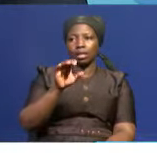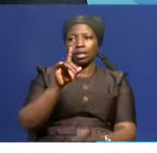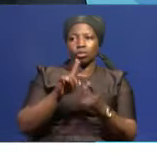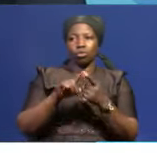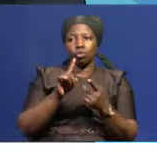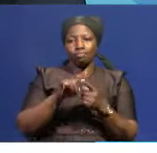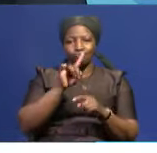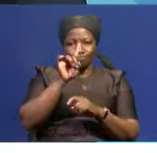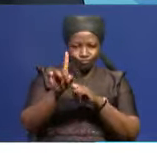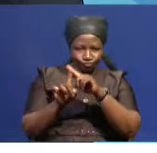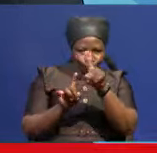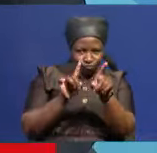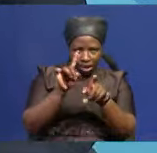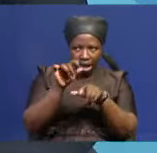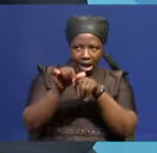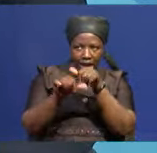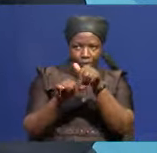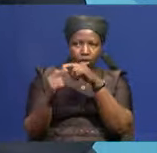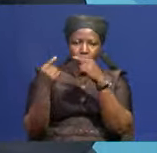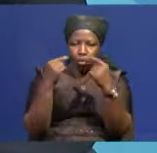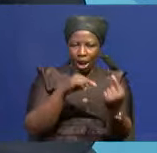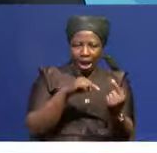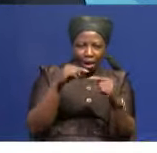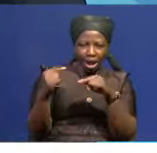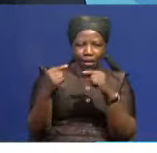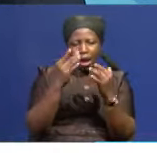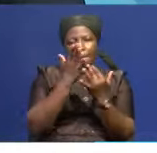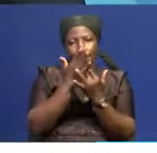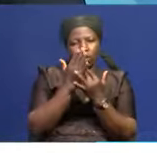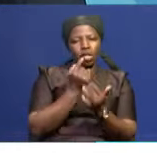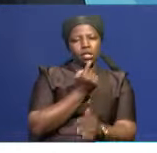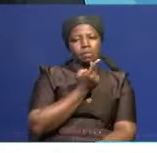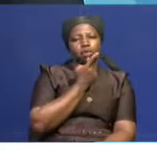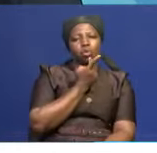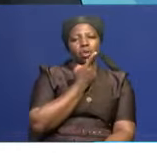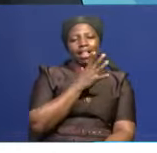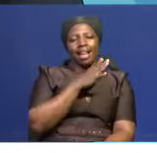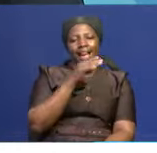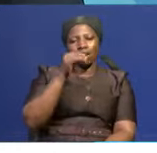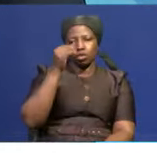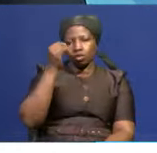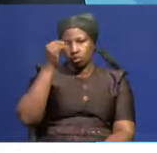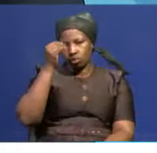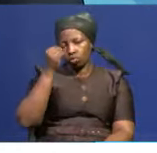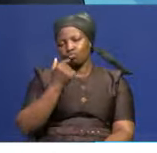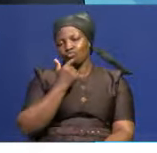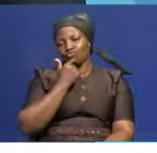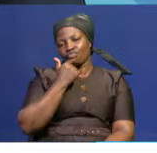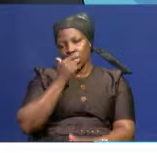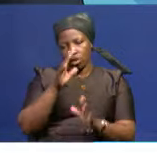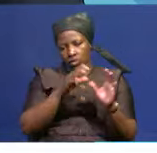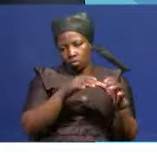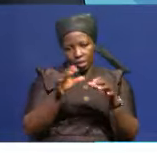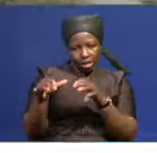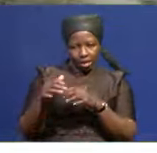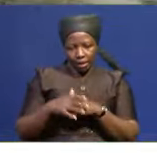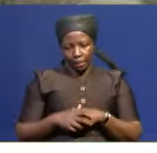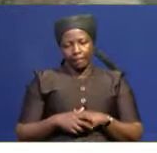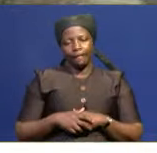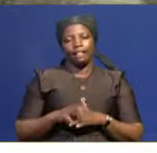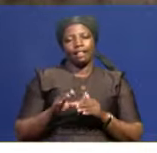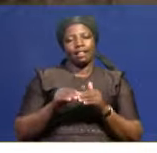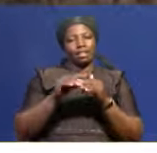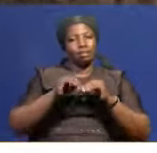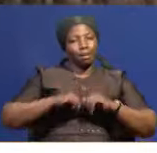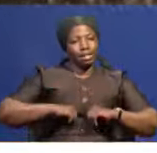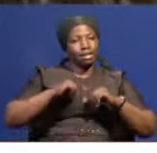the unending boundary dispute between the Pokot and the Turkana communities. Led by the chair of the Pokot professionals,